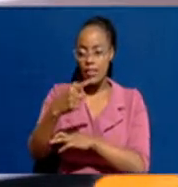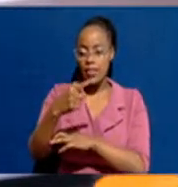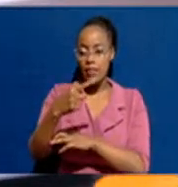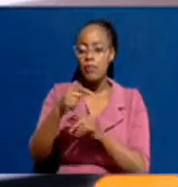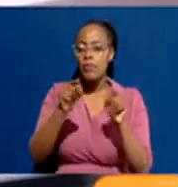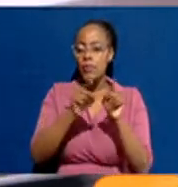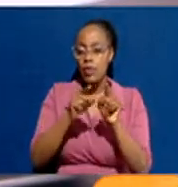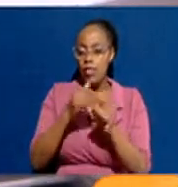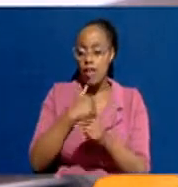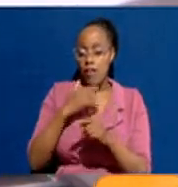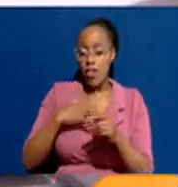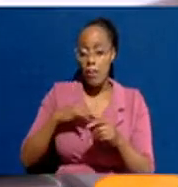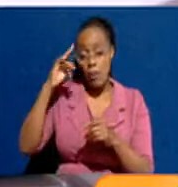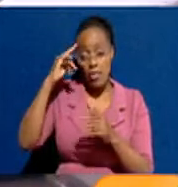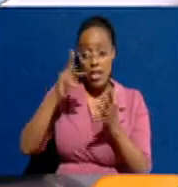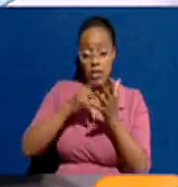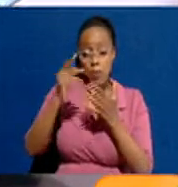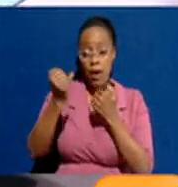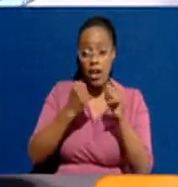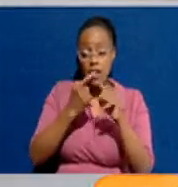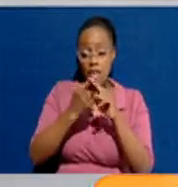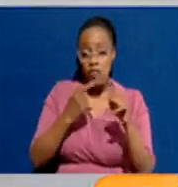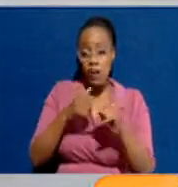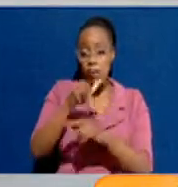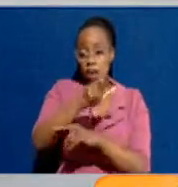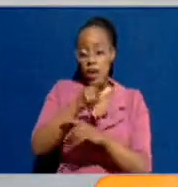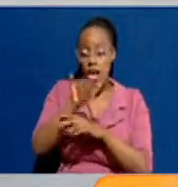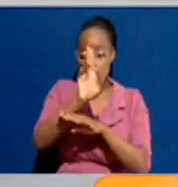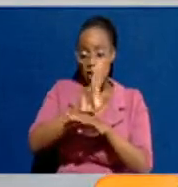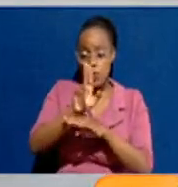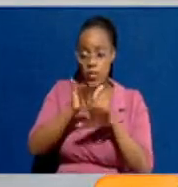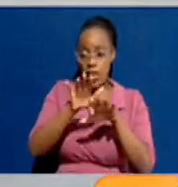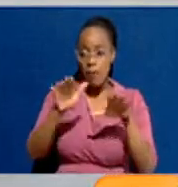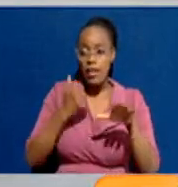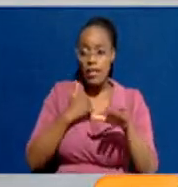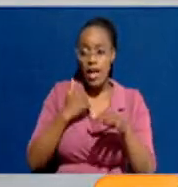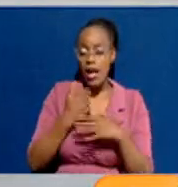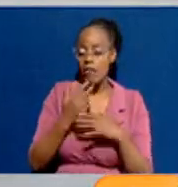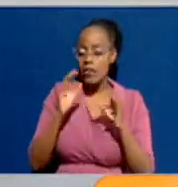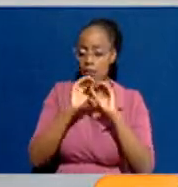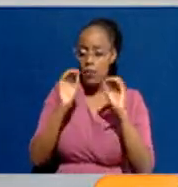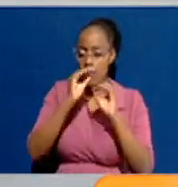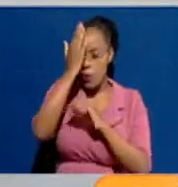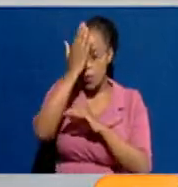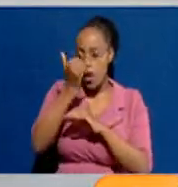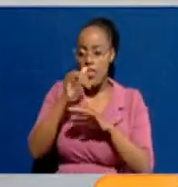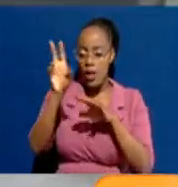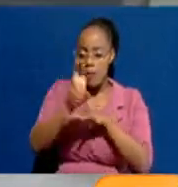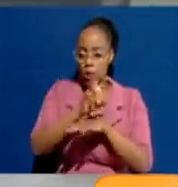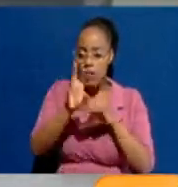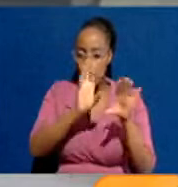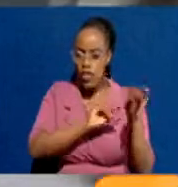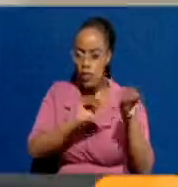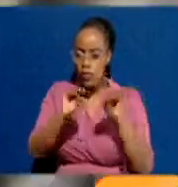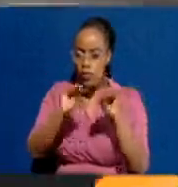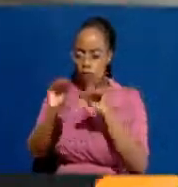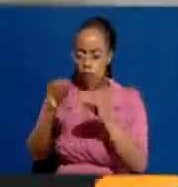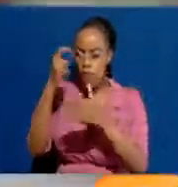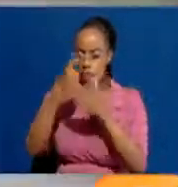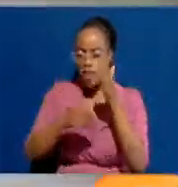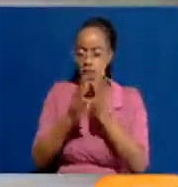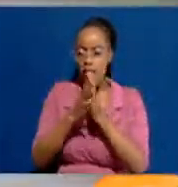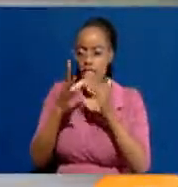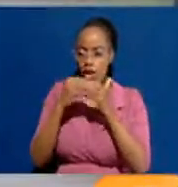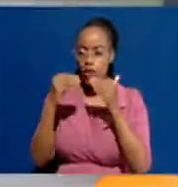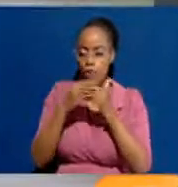And for those thinking of buying vehicles from the locally used market, they're out of luck as well, since they monitor the movements in taxes and the